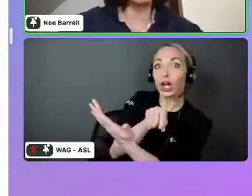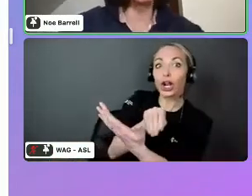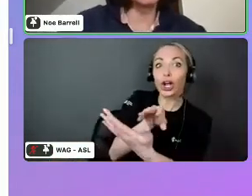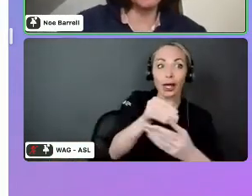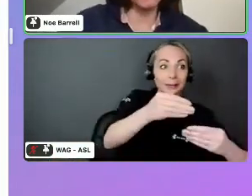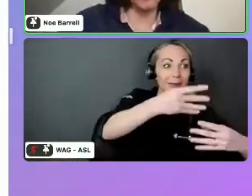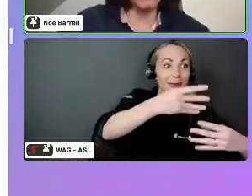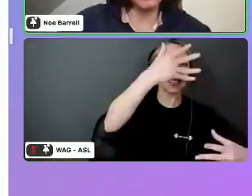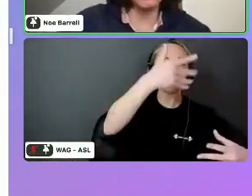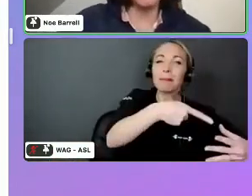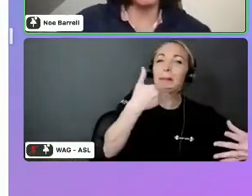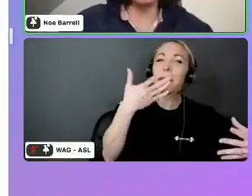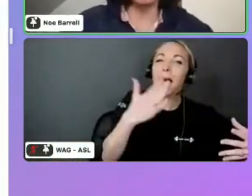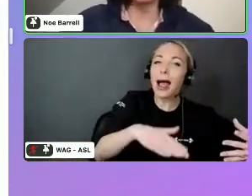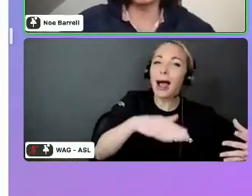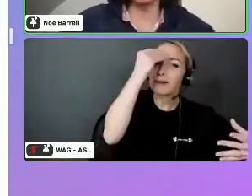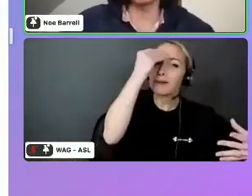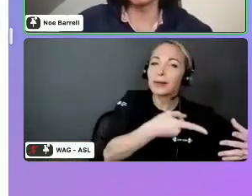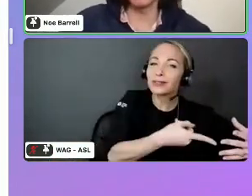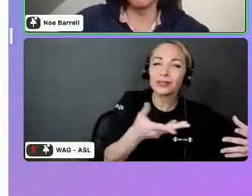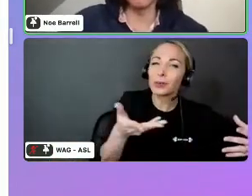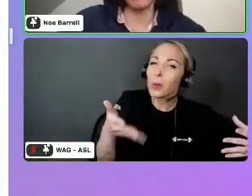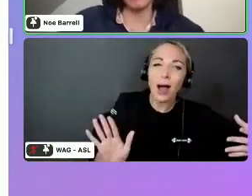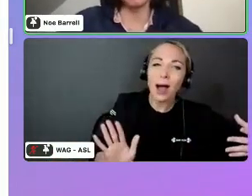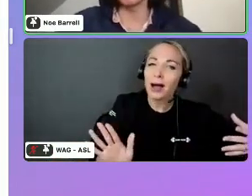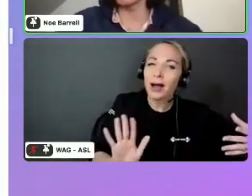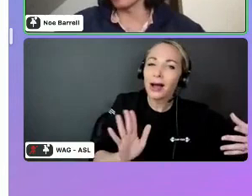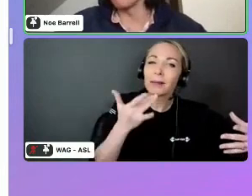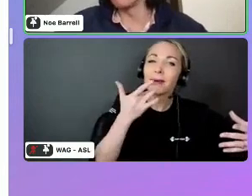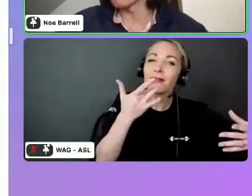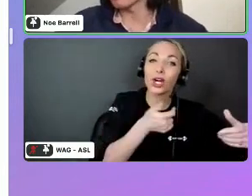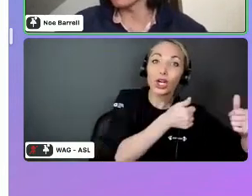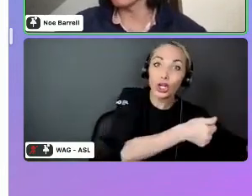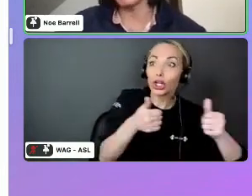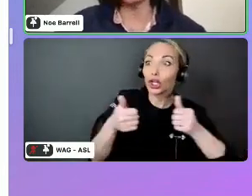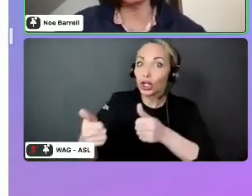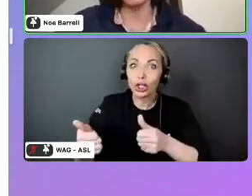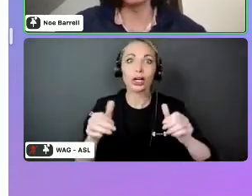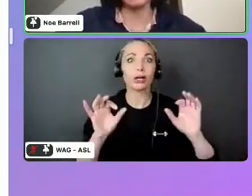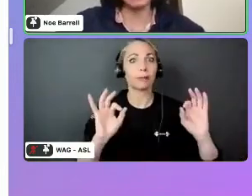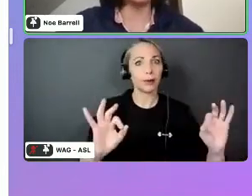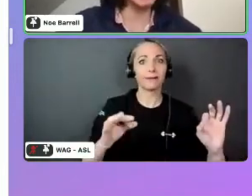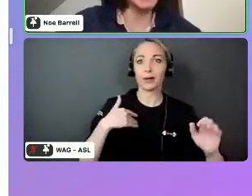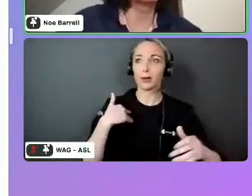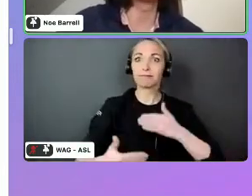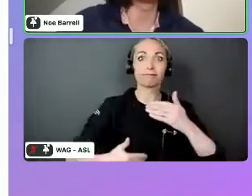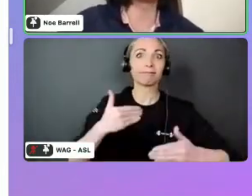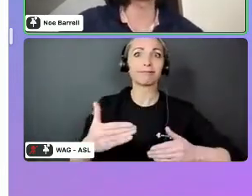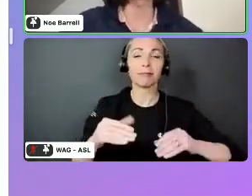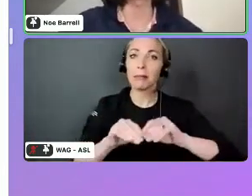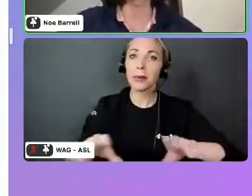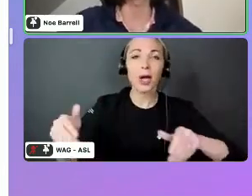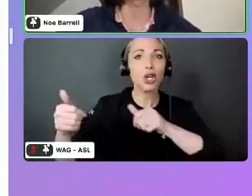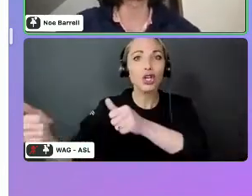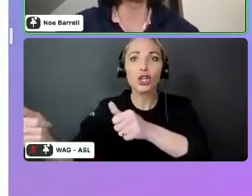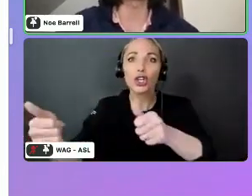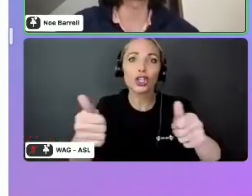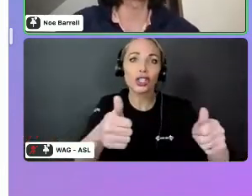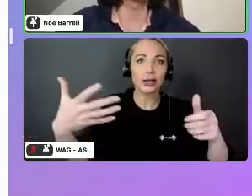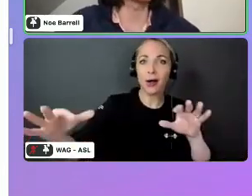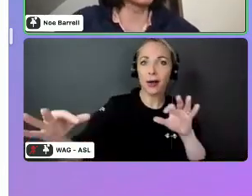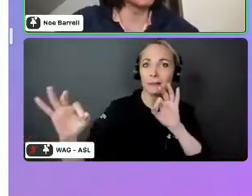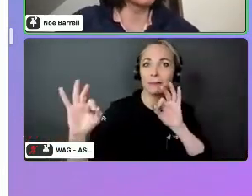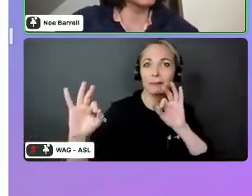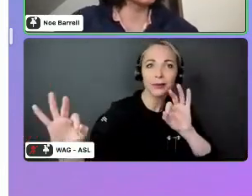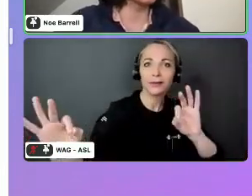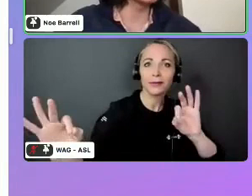we need to ensure also that the labeled data points of our data set actually add to the diversity of our data. And we're not just